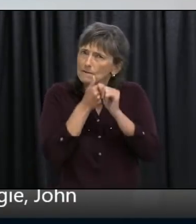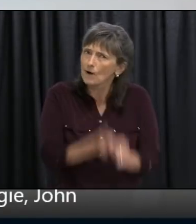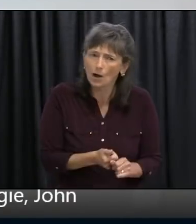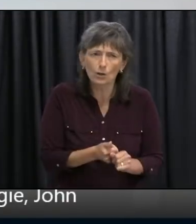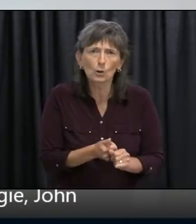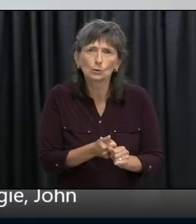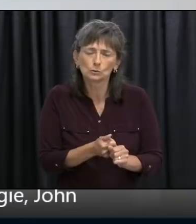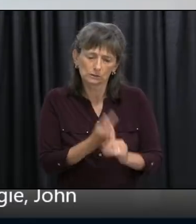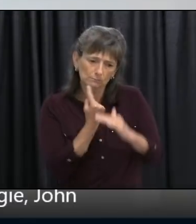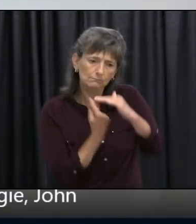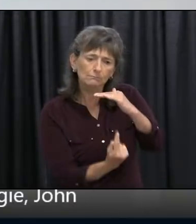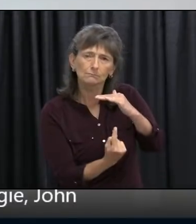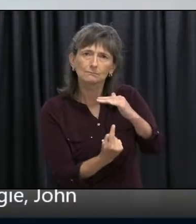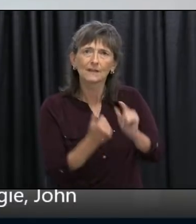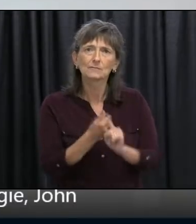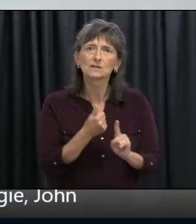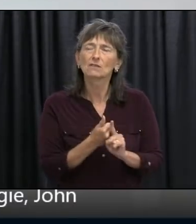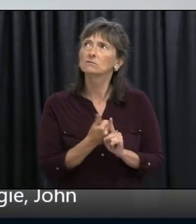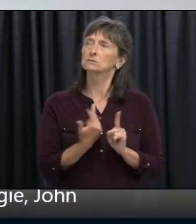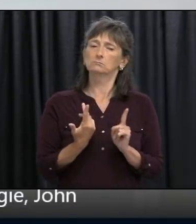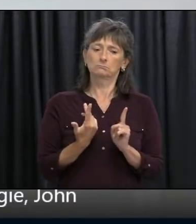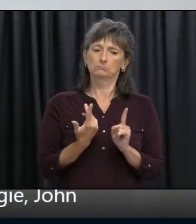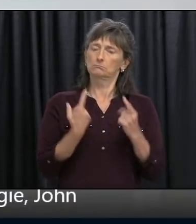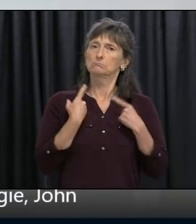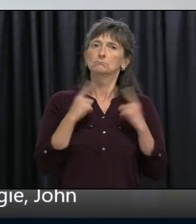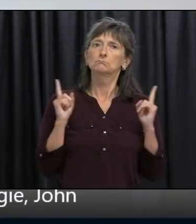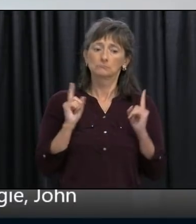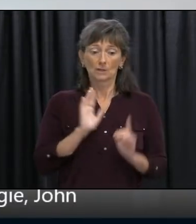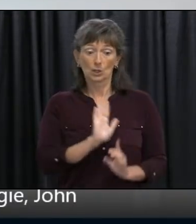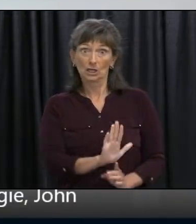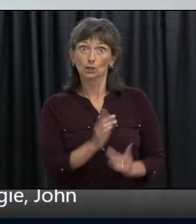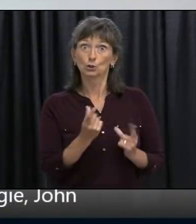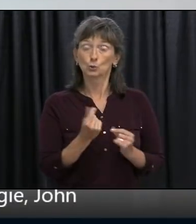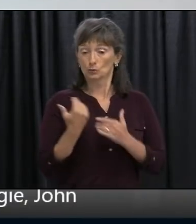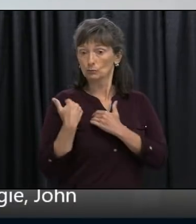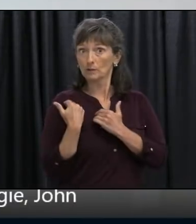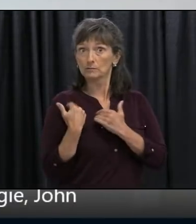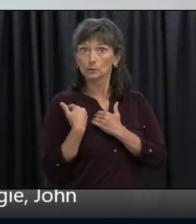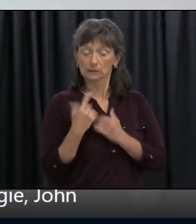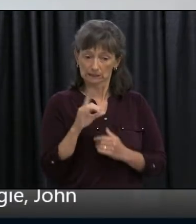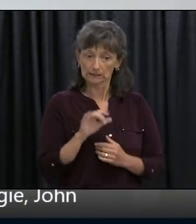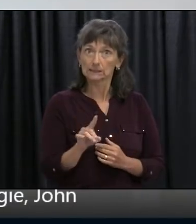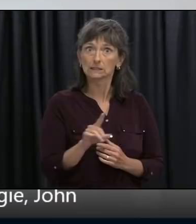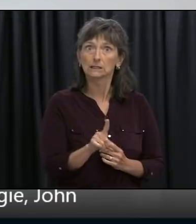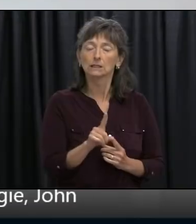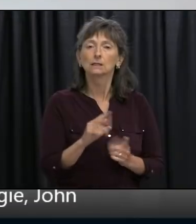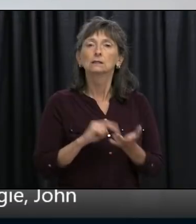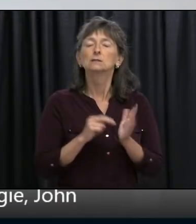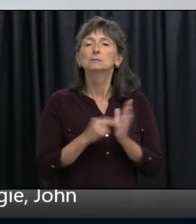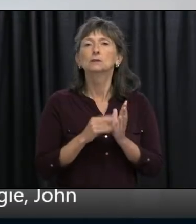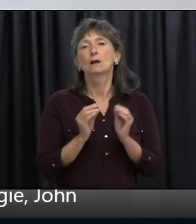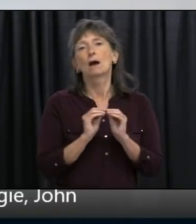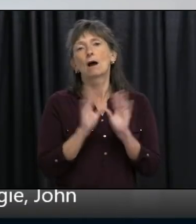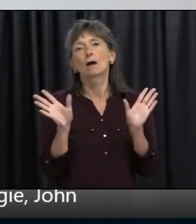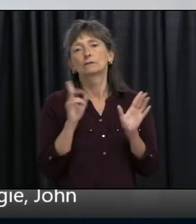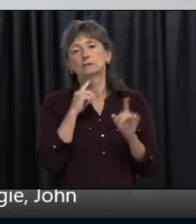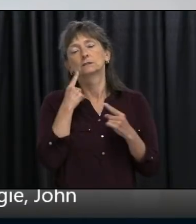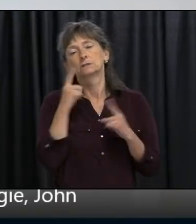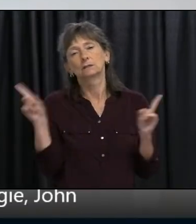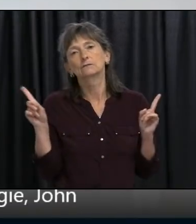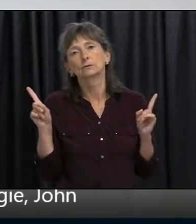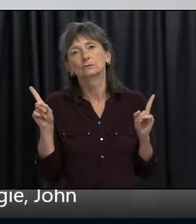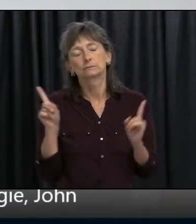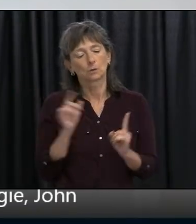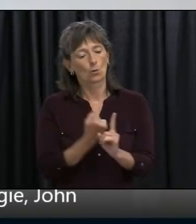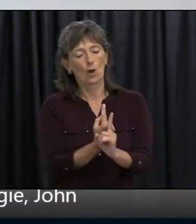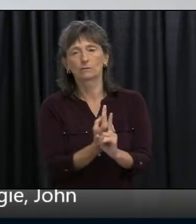the system worked. And I think that's a testament to his responsibility and a testament to public health. We have